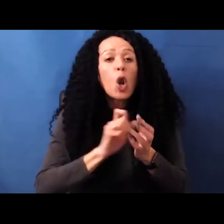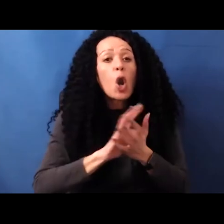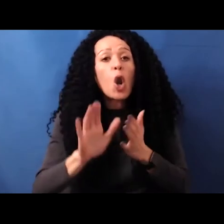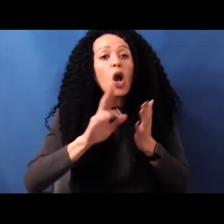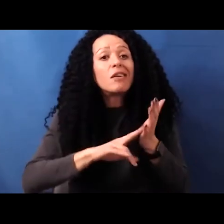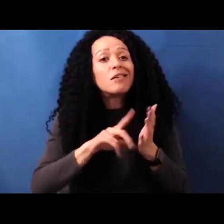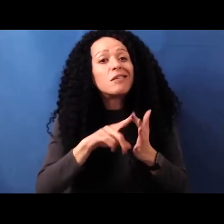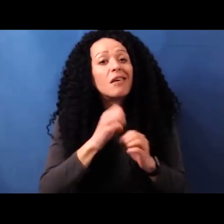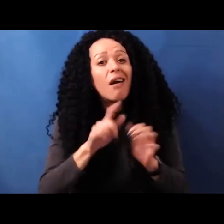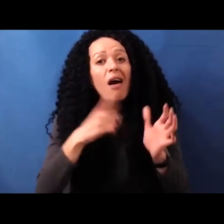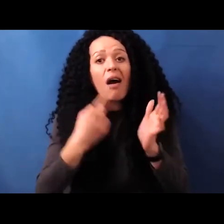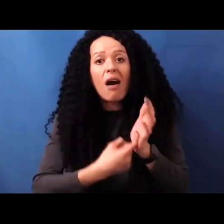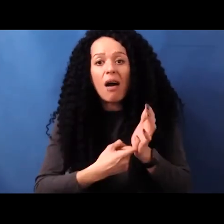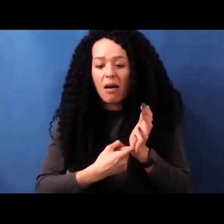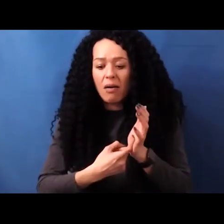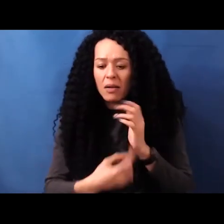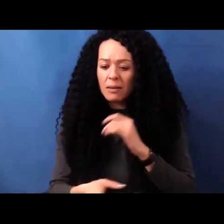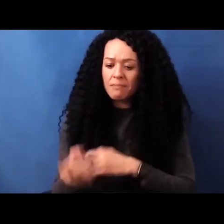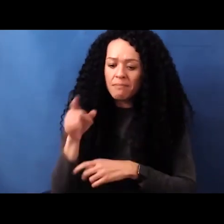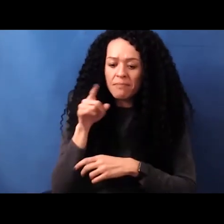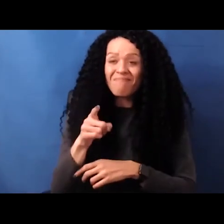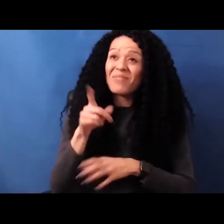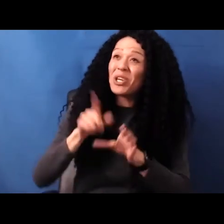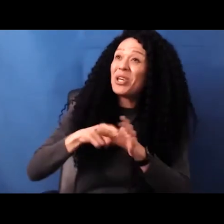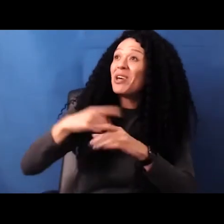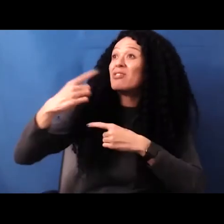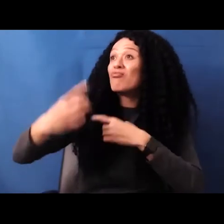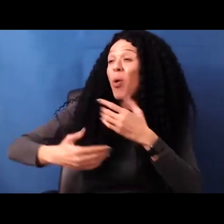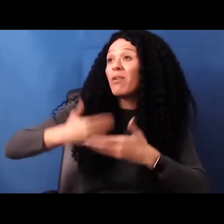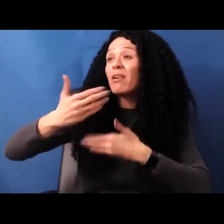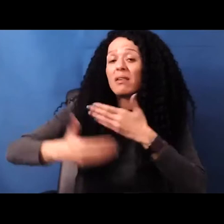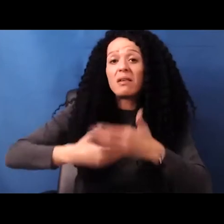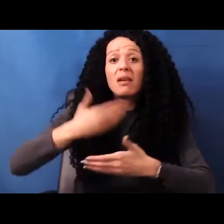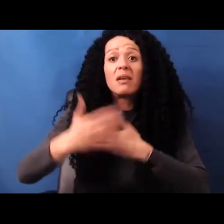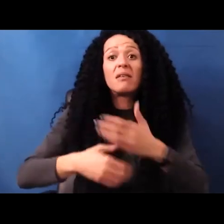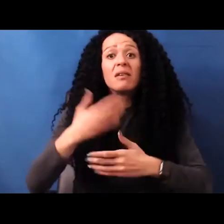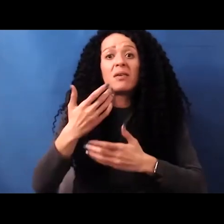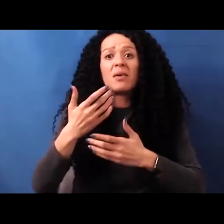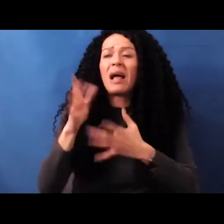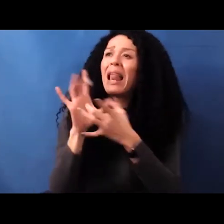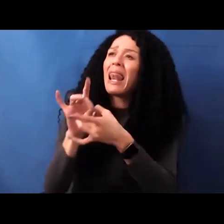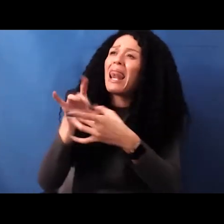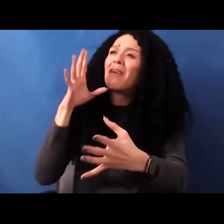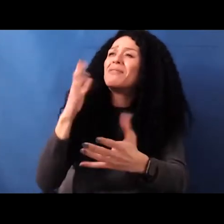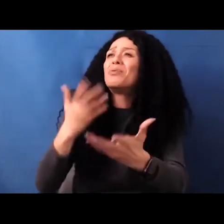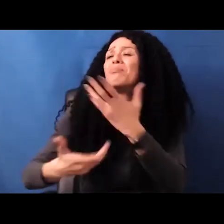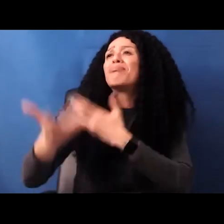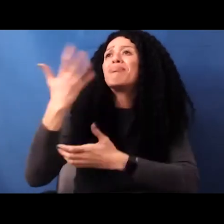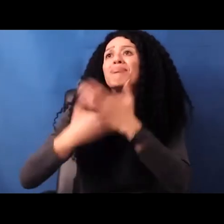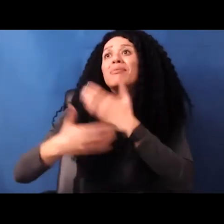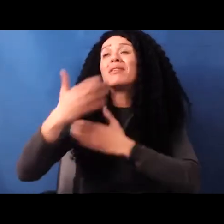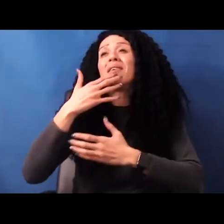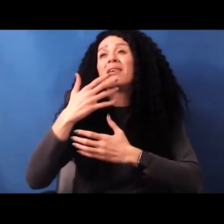Lochnagar. Years have rolled on, Lochnagar, since I left you. Years